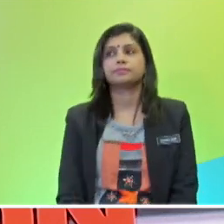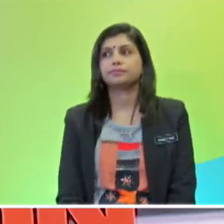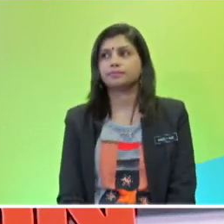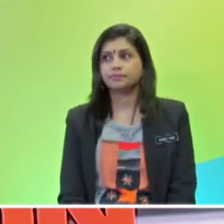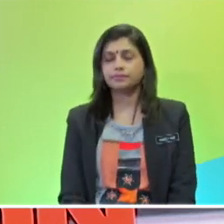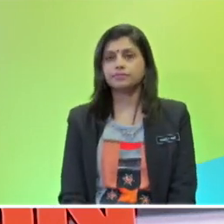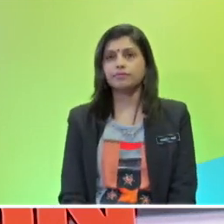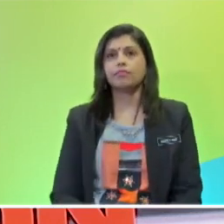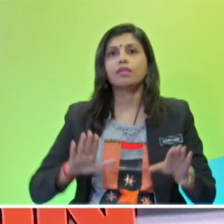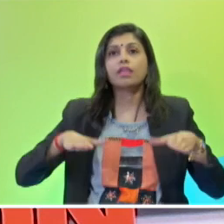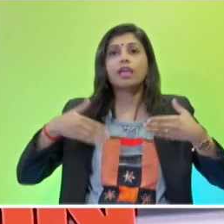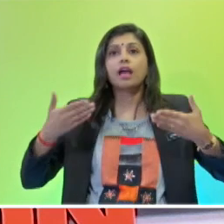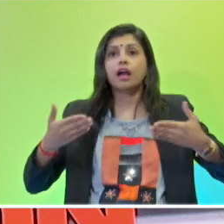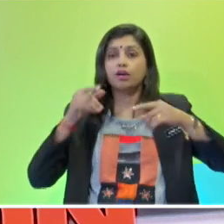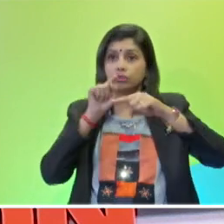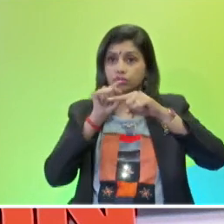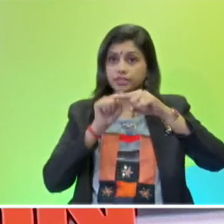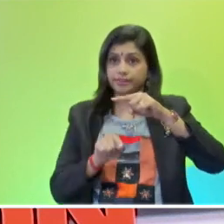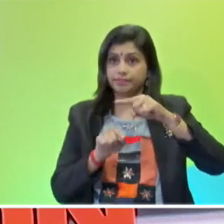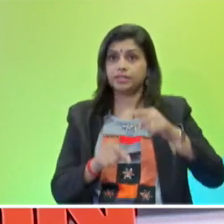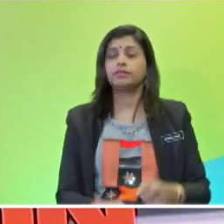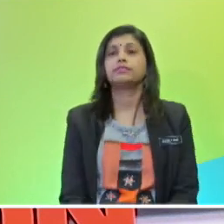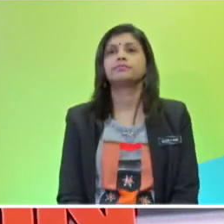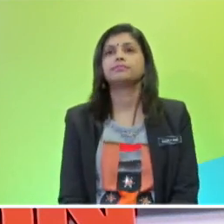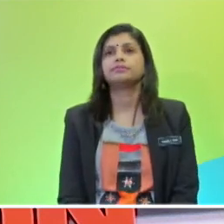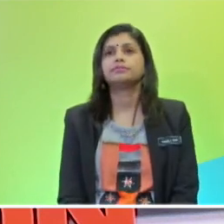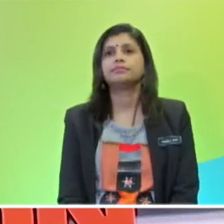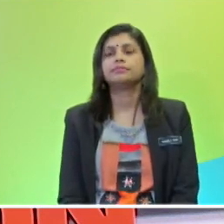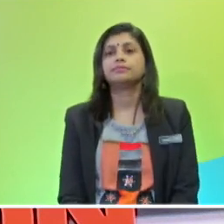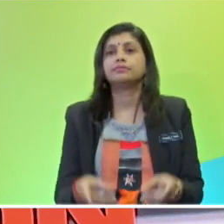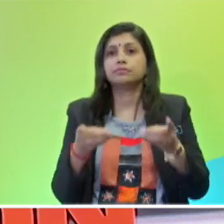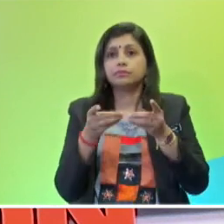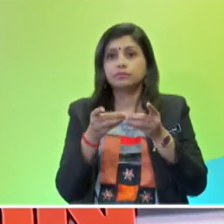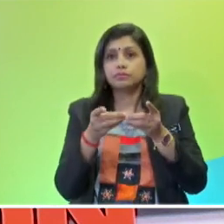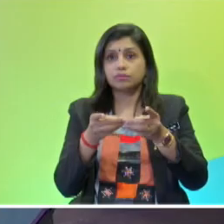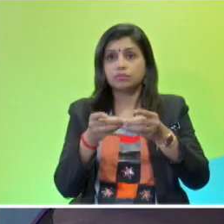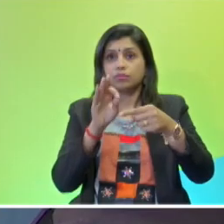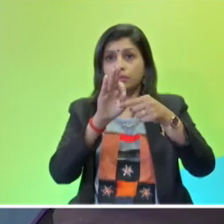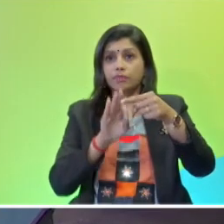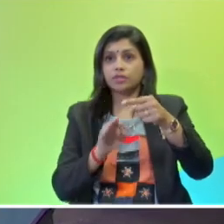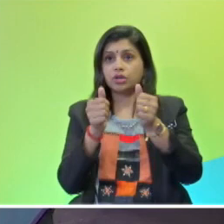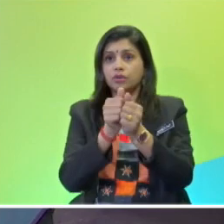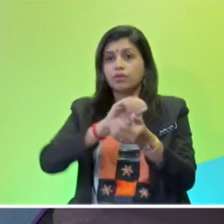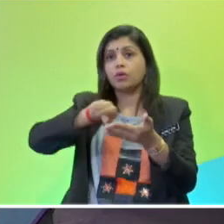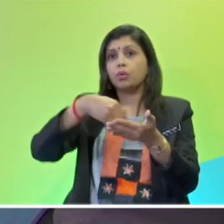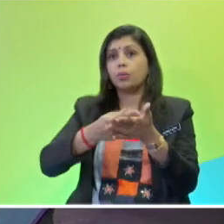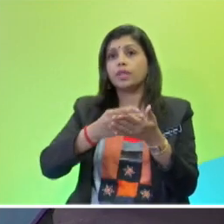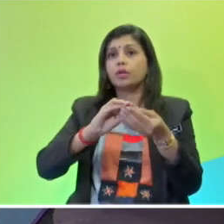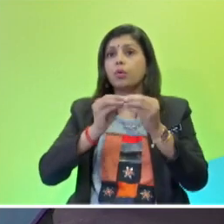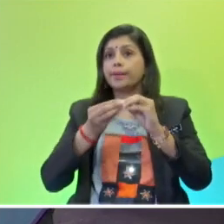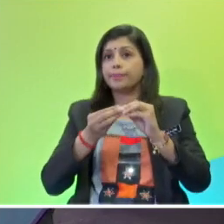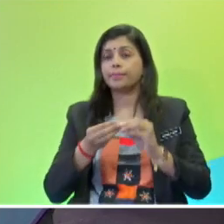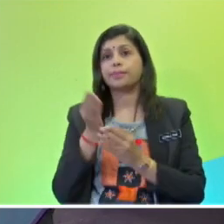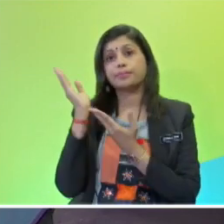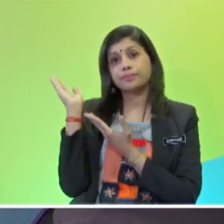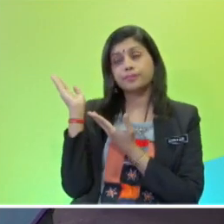to divide a proper fraction with a whole number. Okay, Shan, can you read the first question? Okay, proper fraction with whole number. The